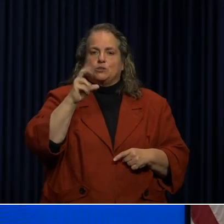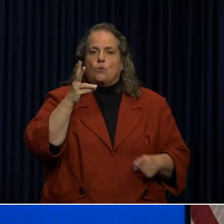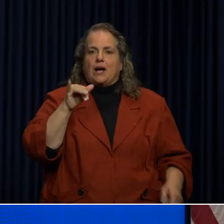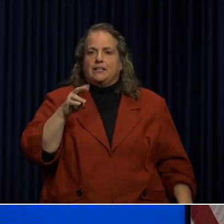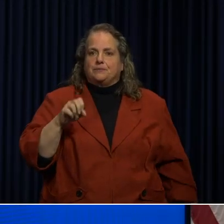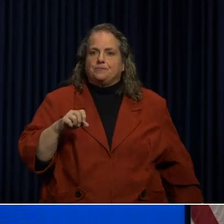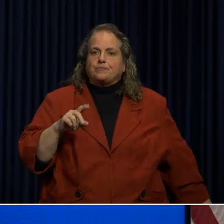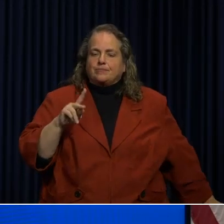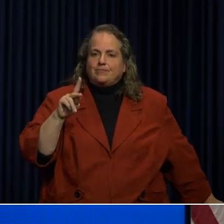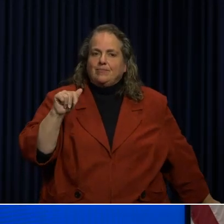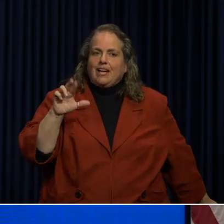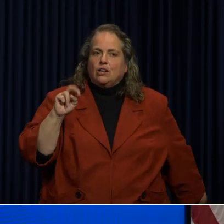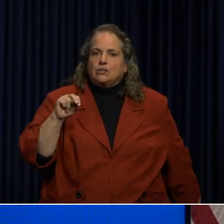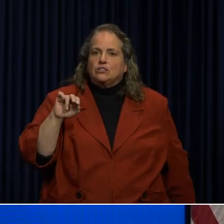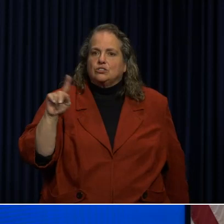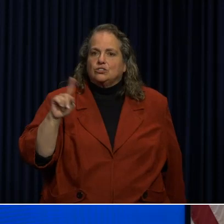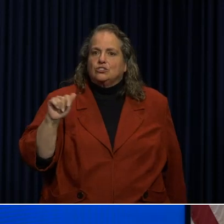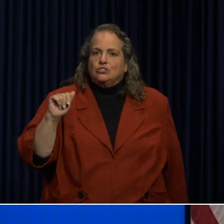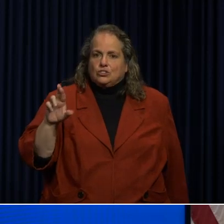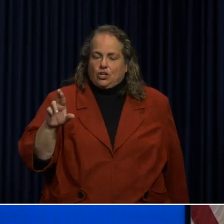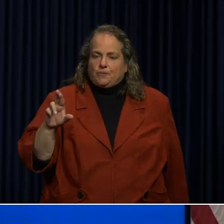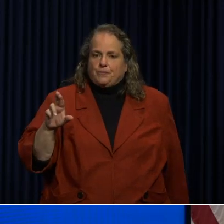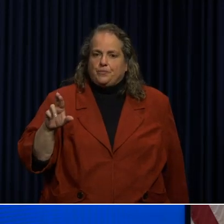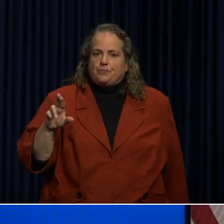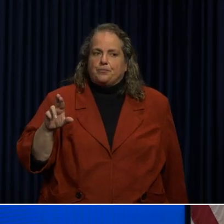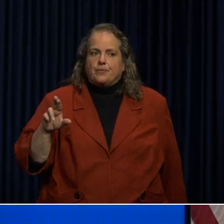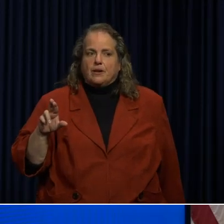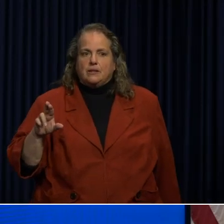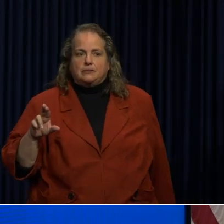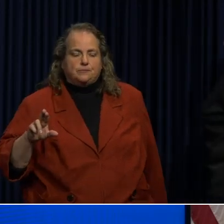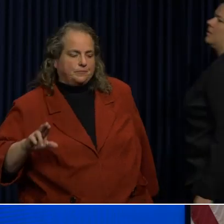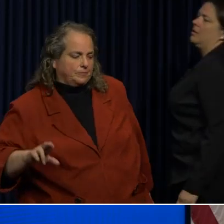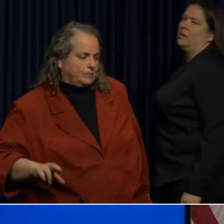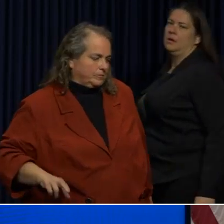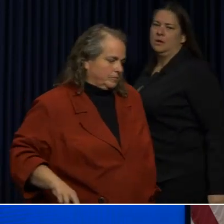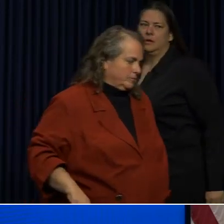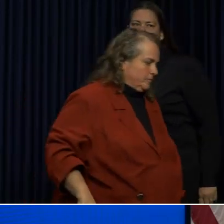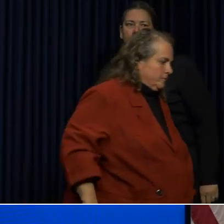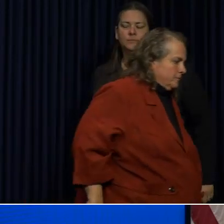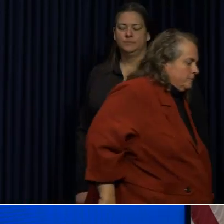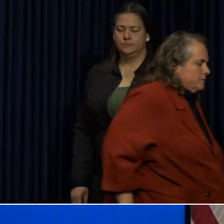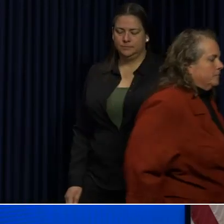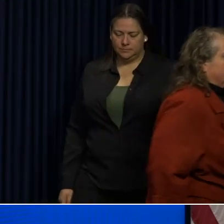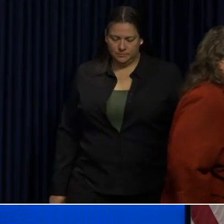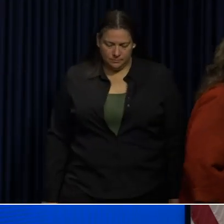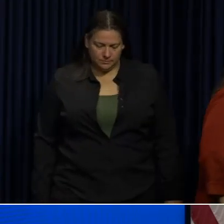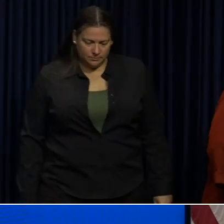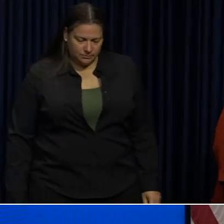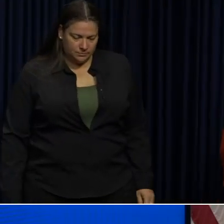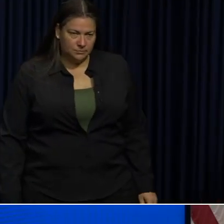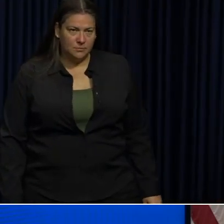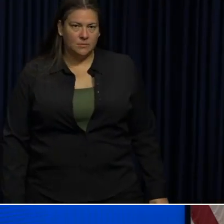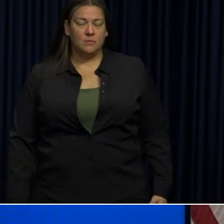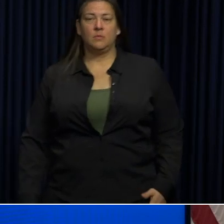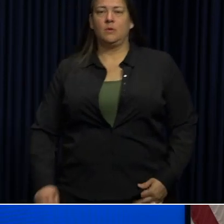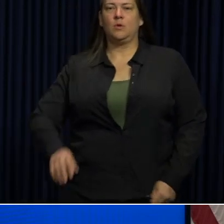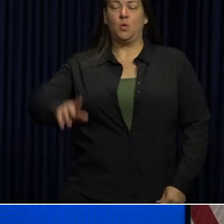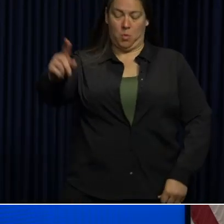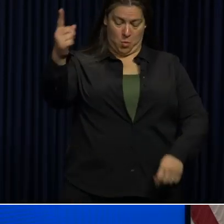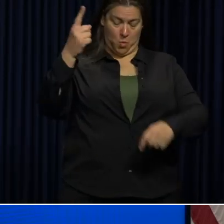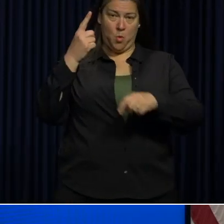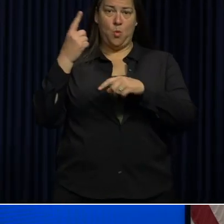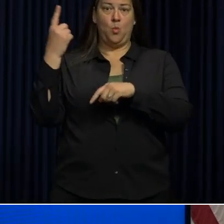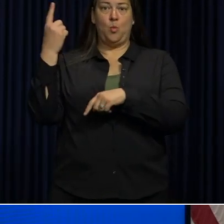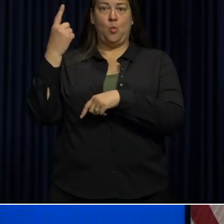and Karen Czar with us. So I'm going to start with the written question, and then we'll go to Stu. One day this week,